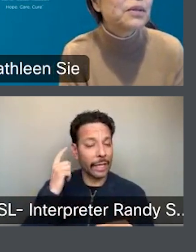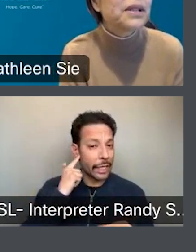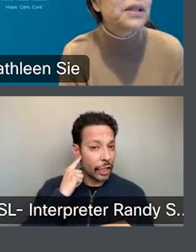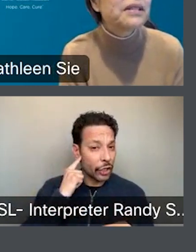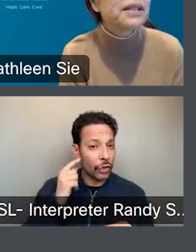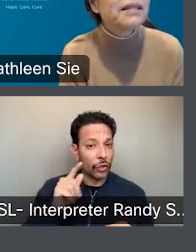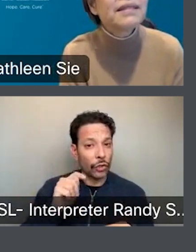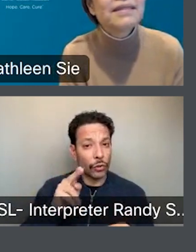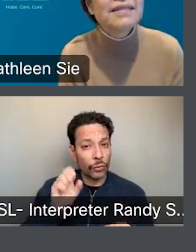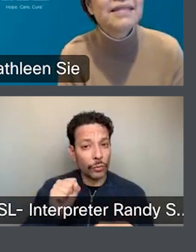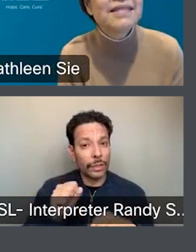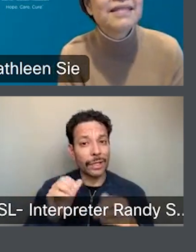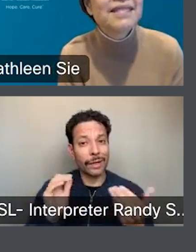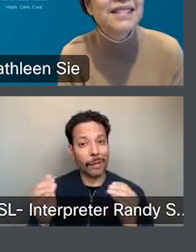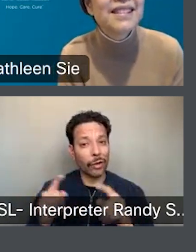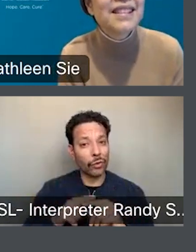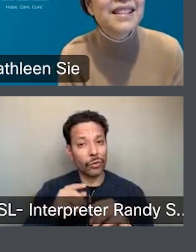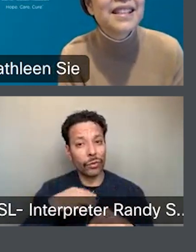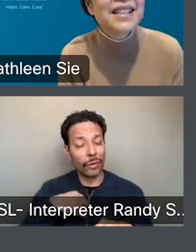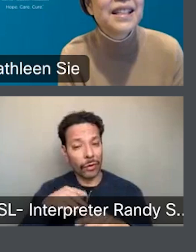normal hearing?